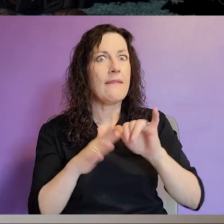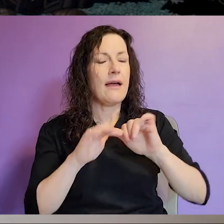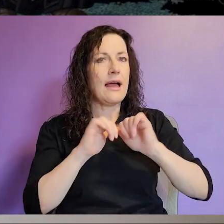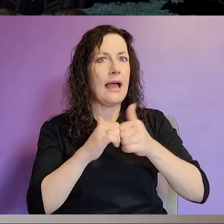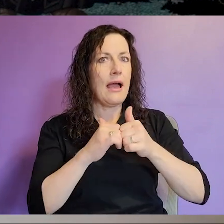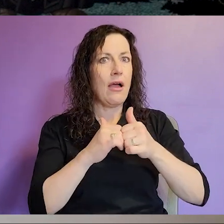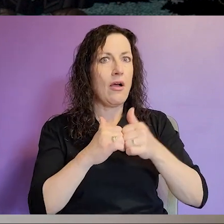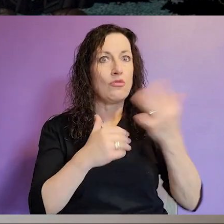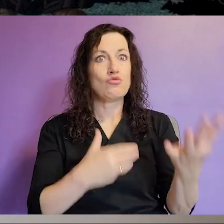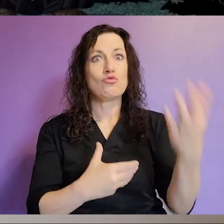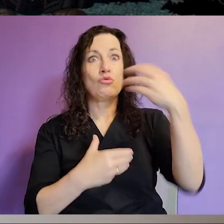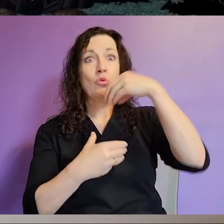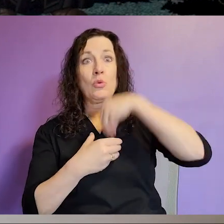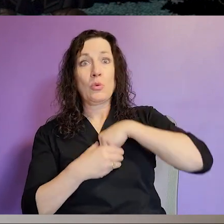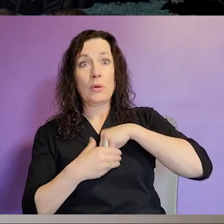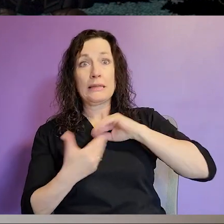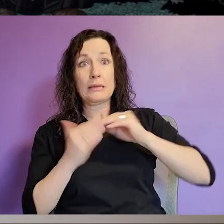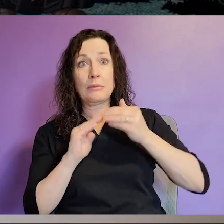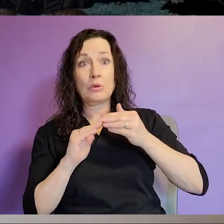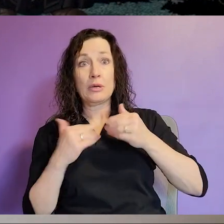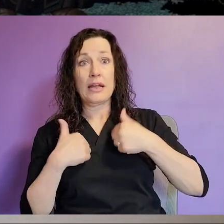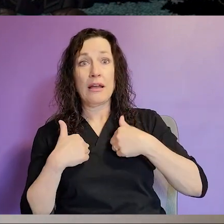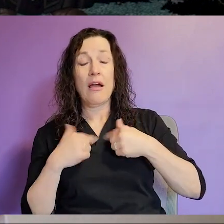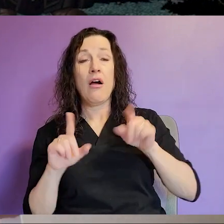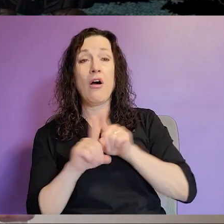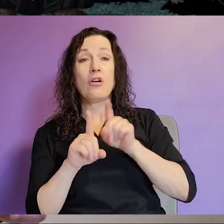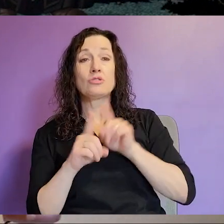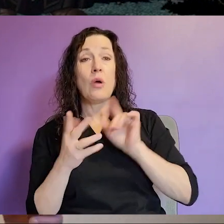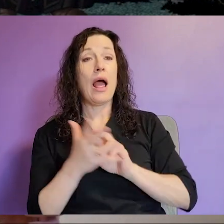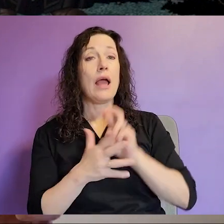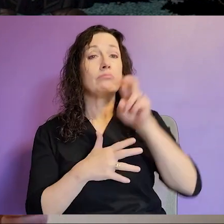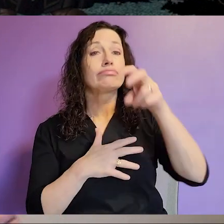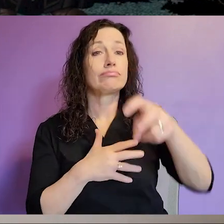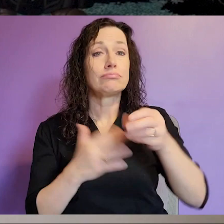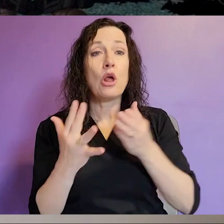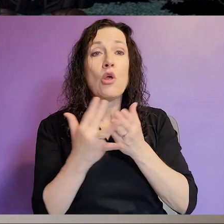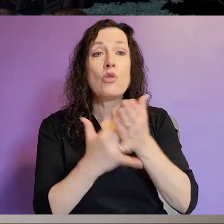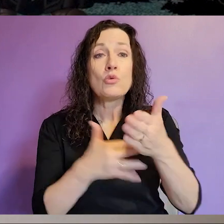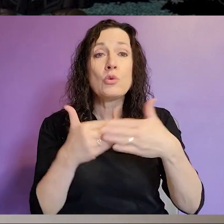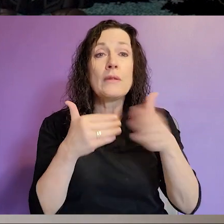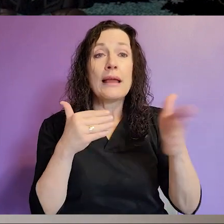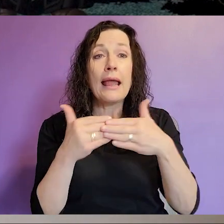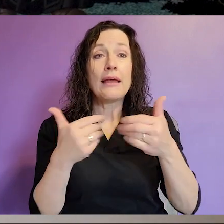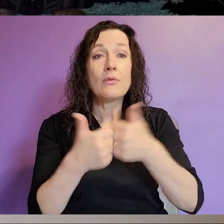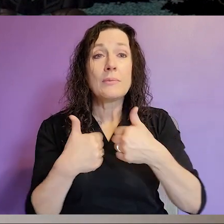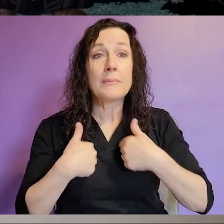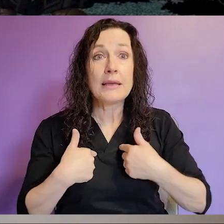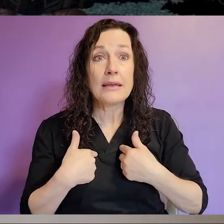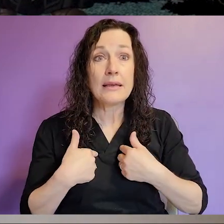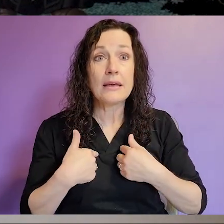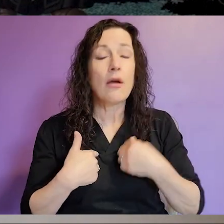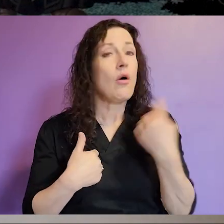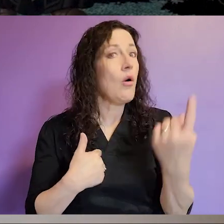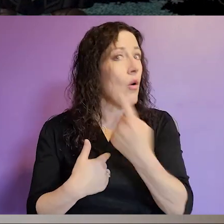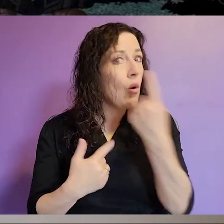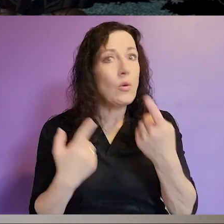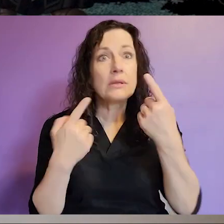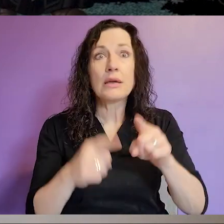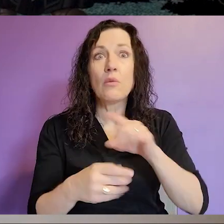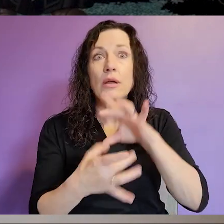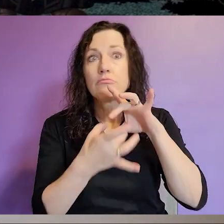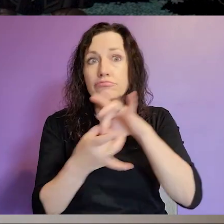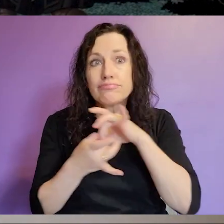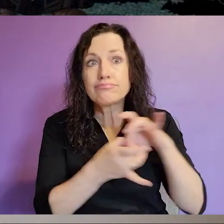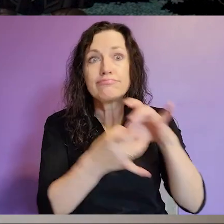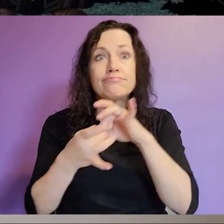into the community, and I am the one that goes out, through which you go out having been